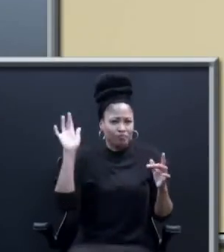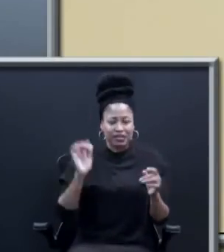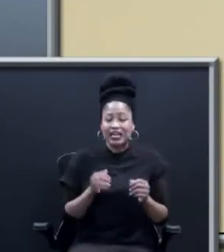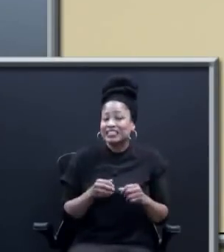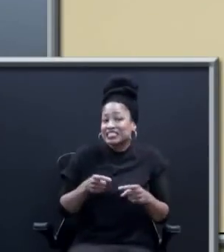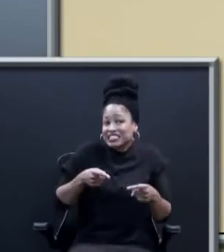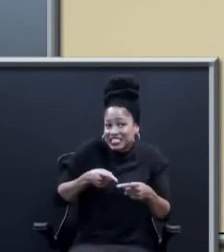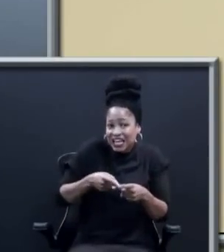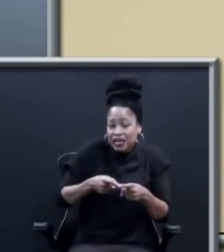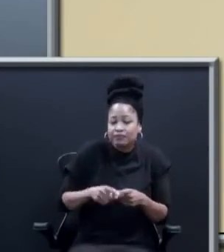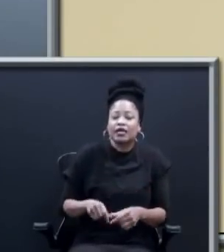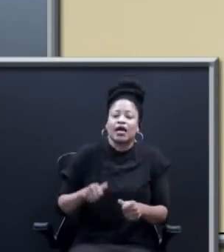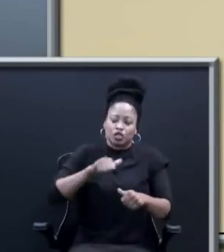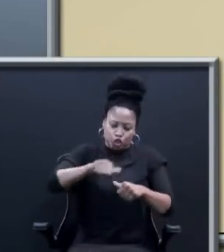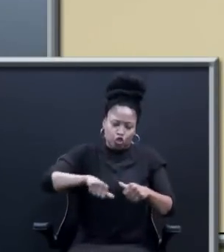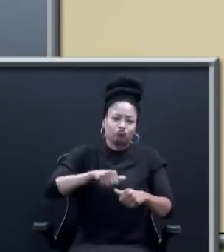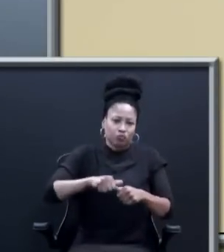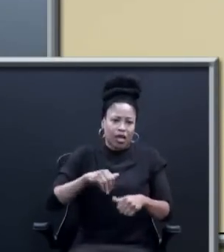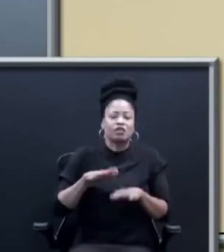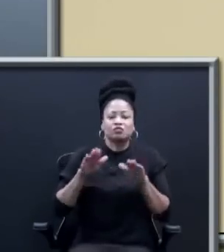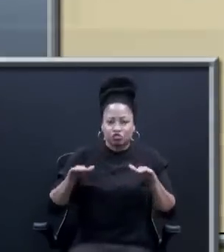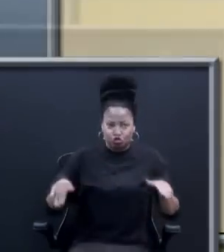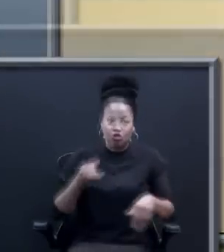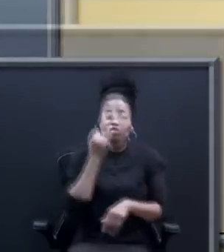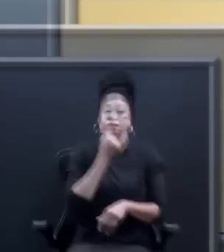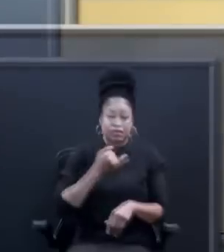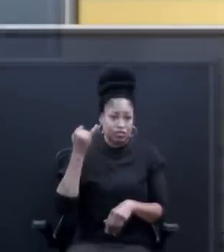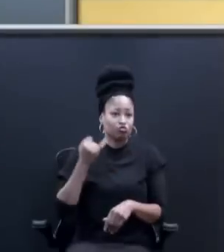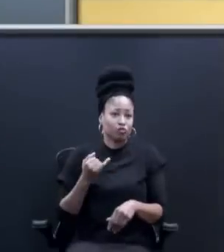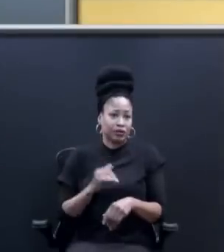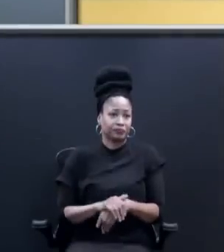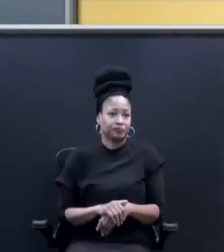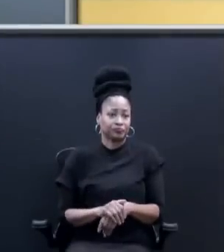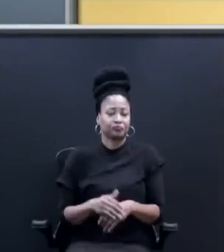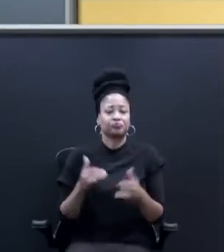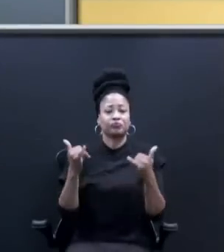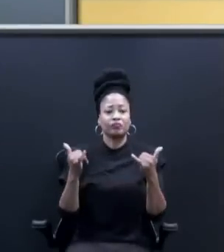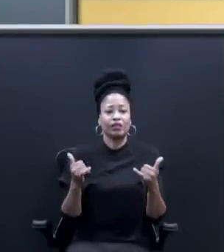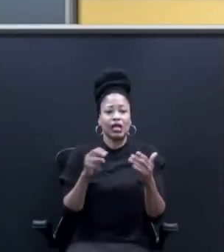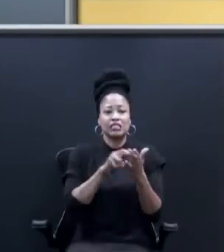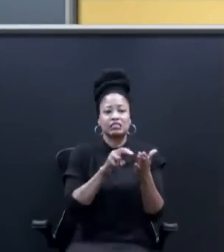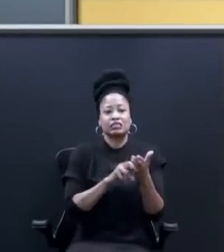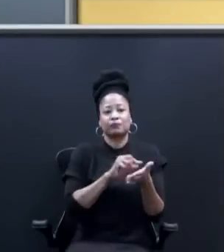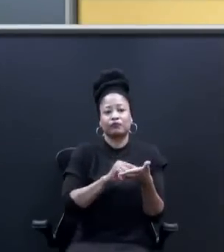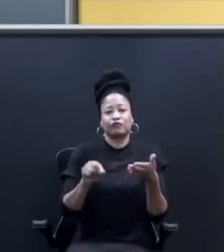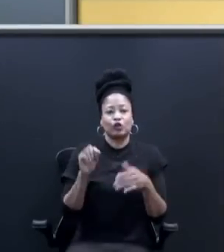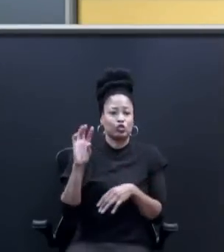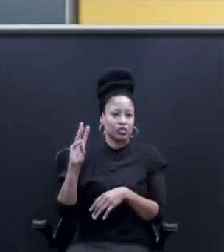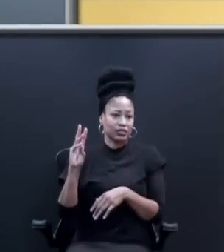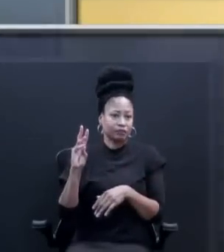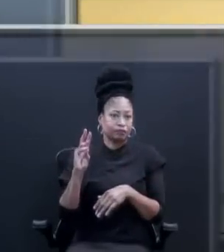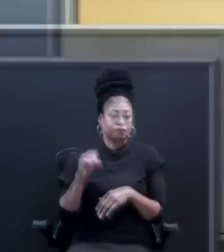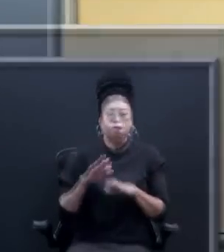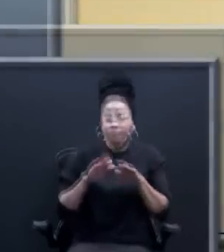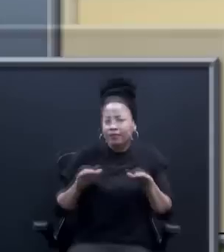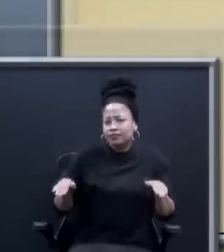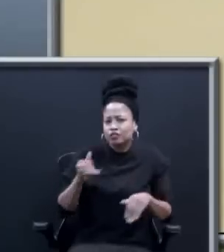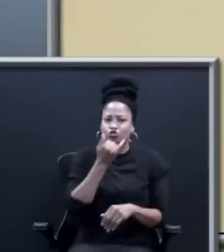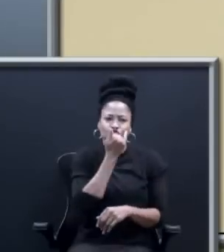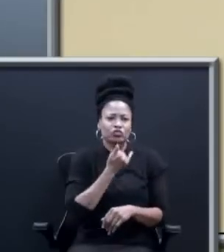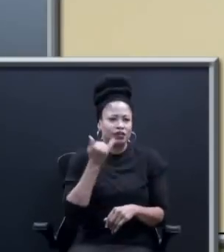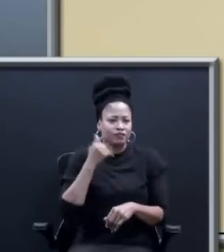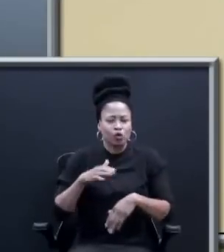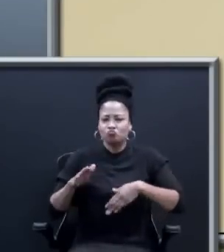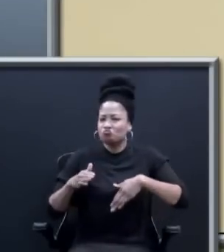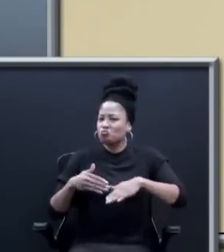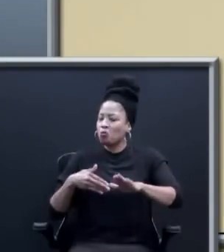Israel at the heel of the foreskin. So they had to circumcise. Skip down to verse 6 and continue. For the children of Israel